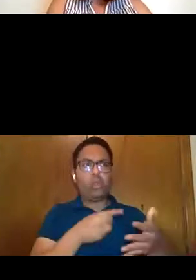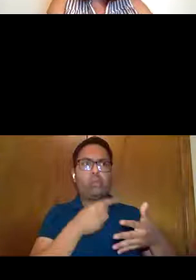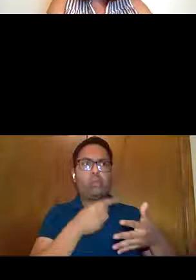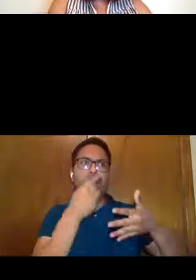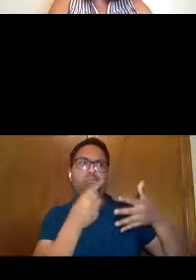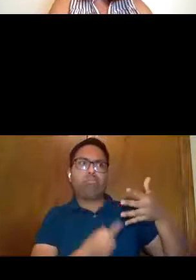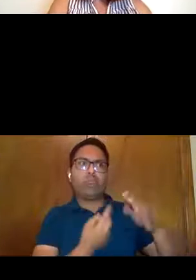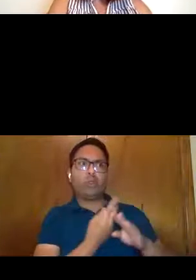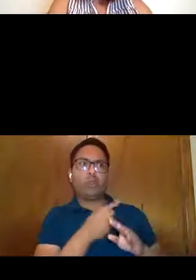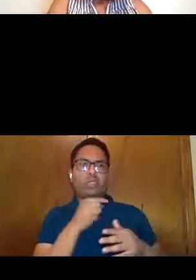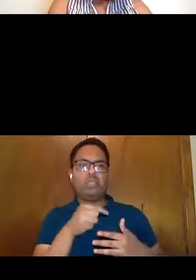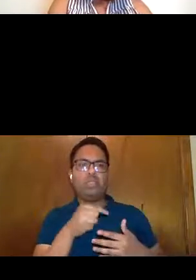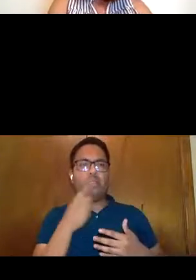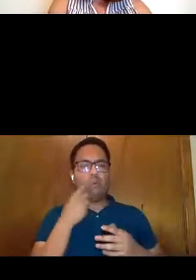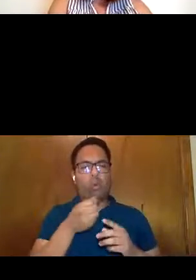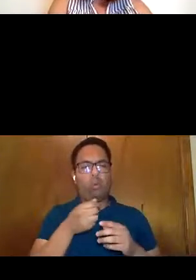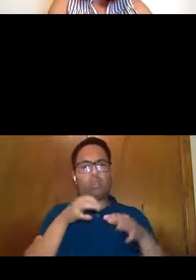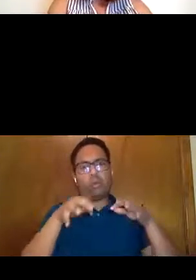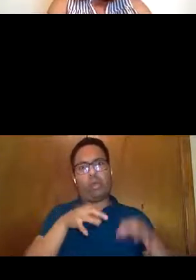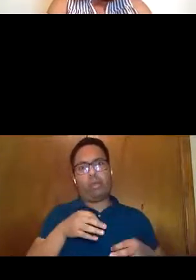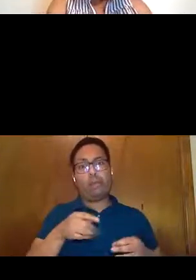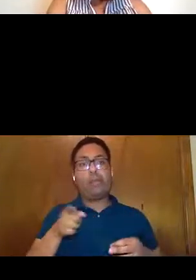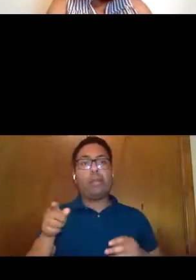telemedicine appointment. They might say